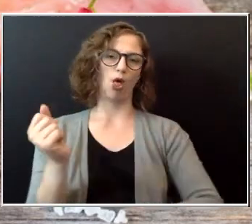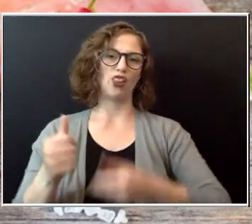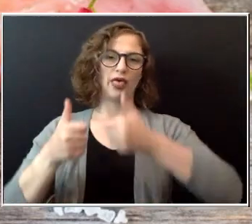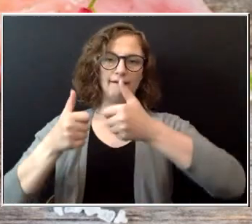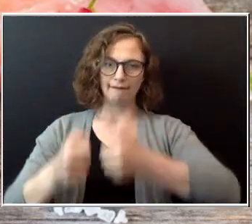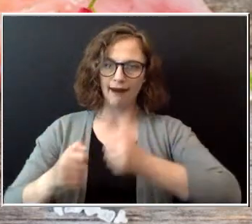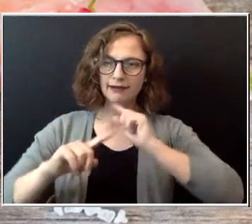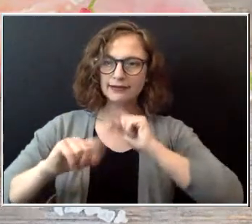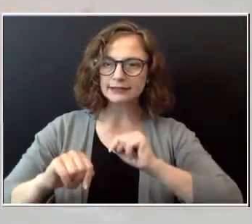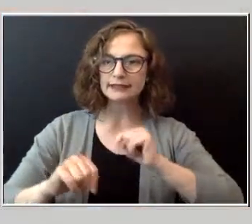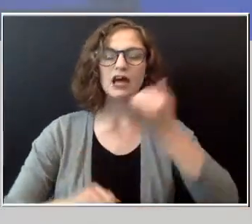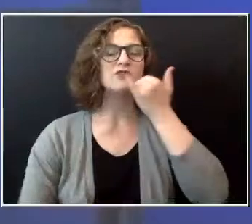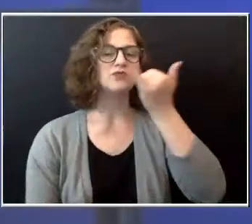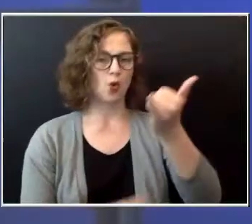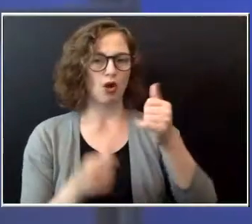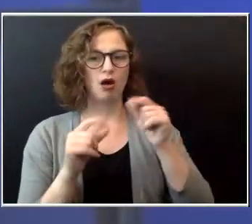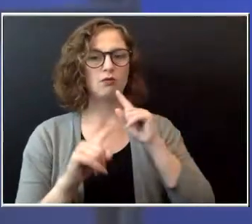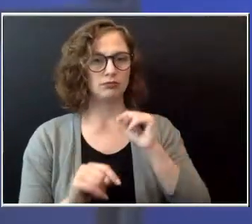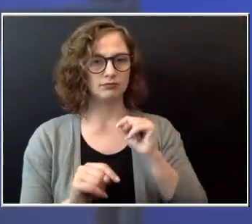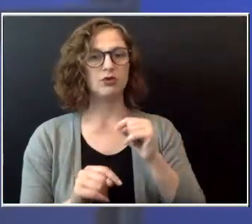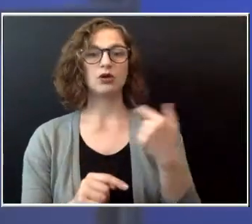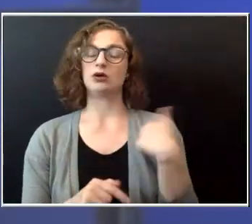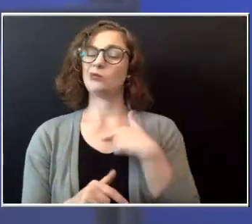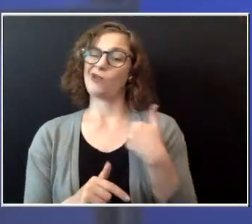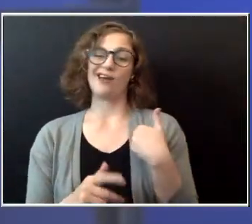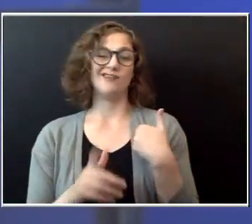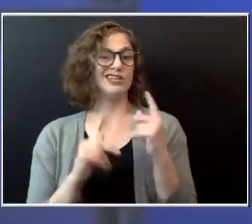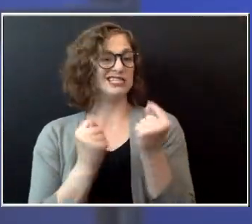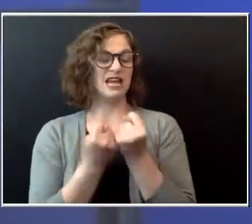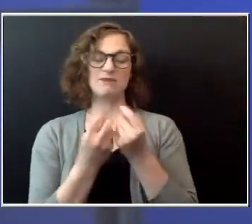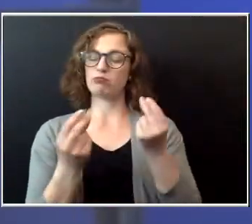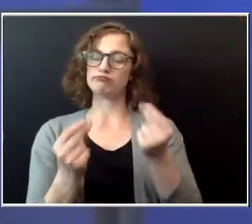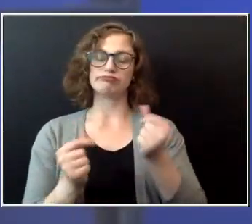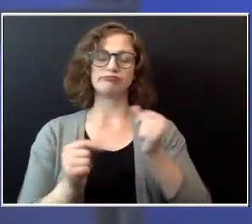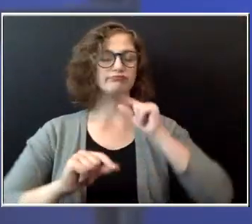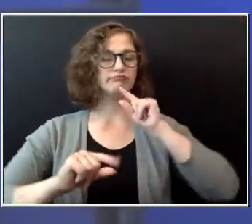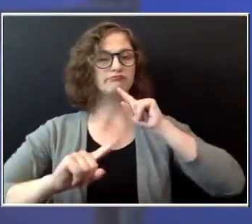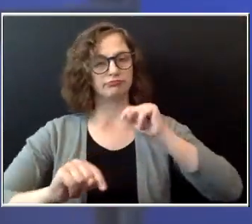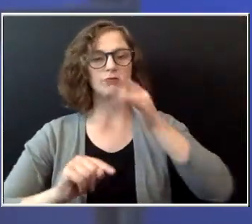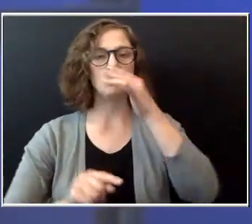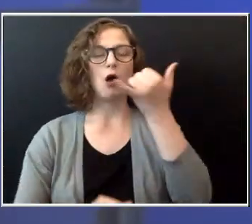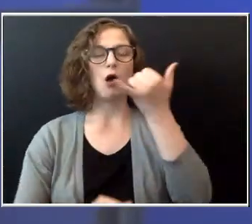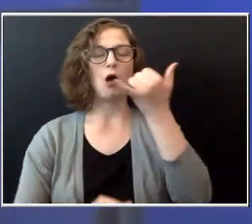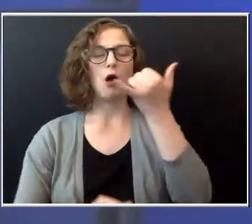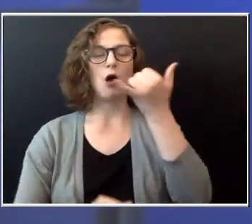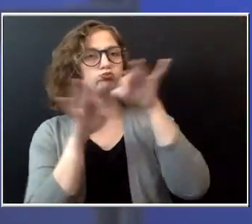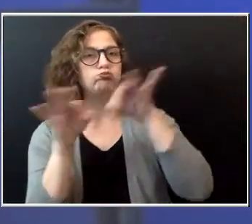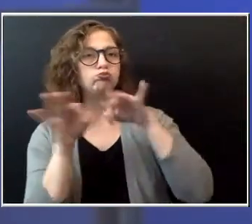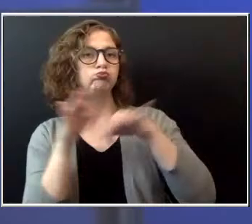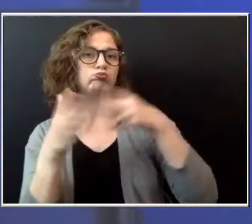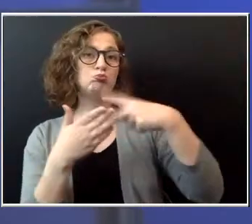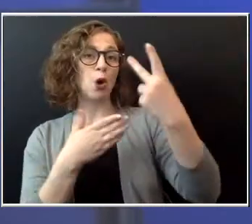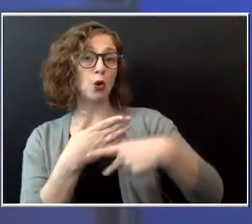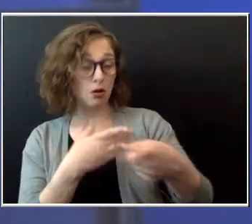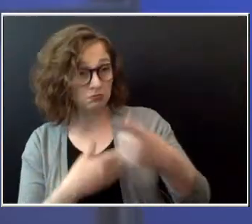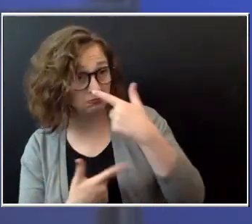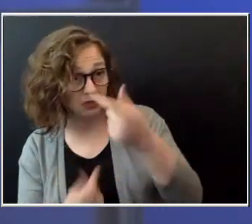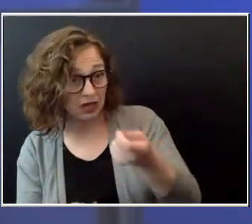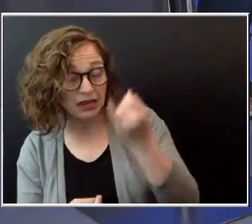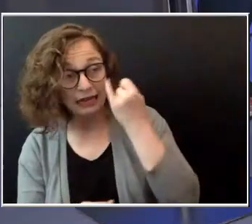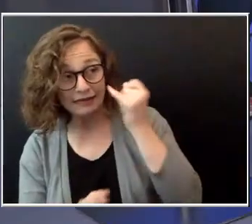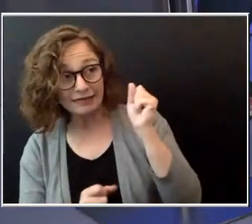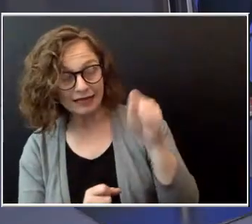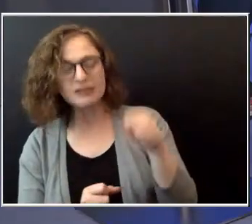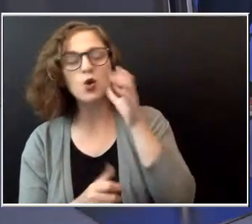responds to those contacts very promptly, and they'll call and tell you all about it and see if you're interested. And if you're interested, they'll screen you for the study. Now, Mandy